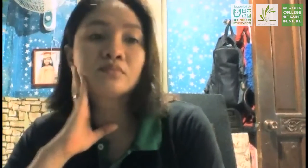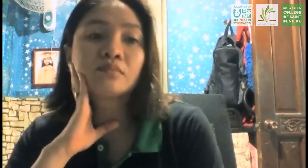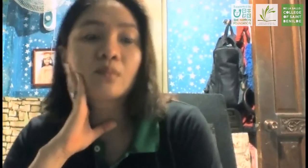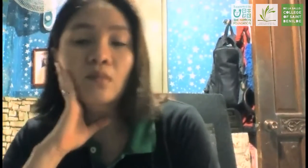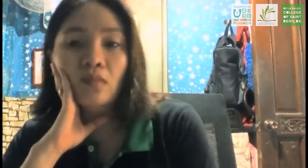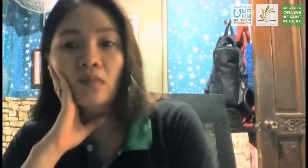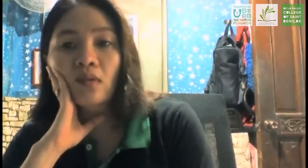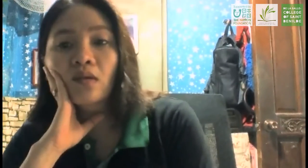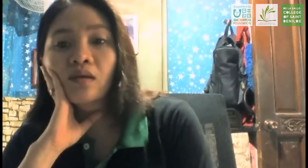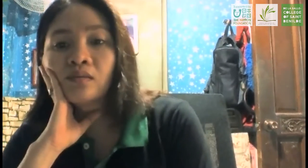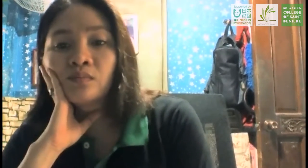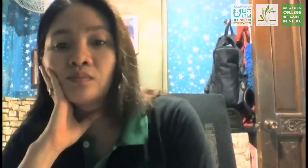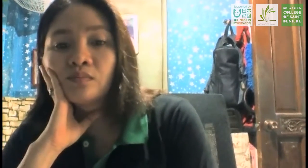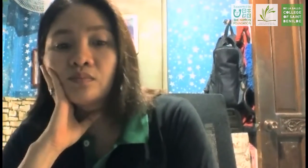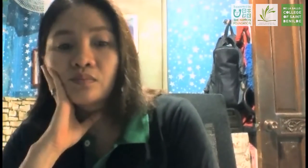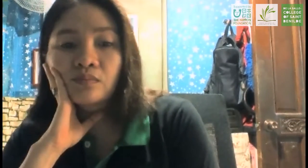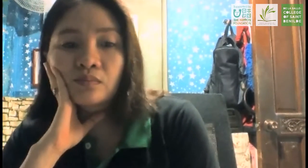3,